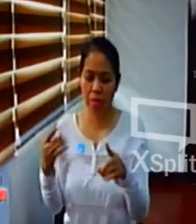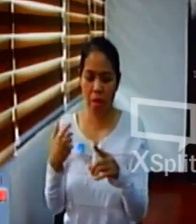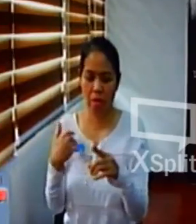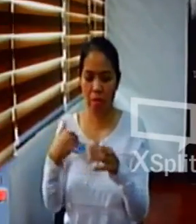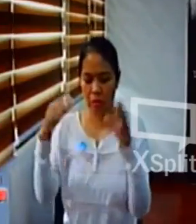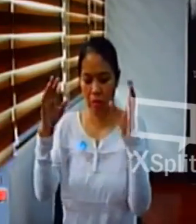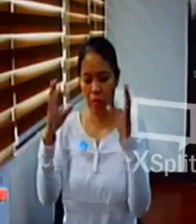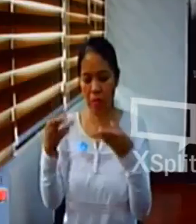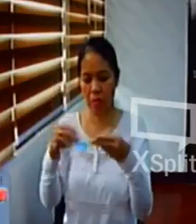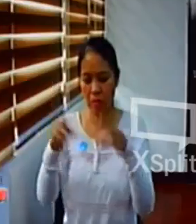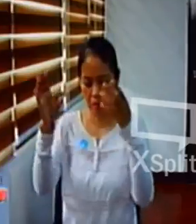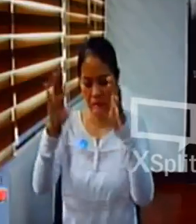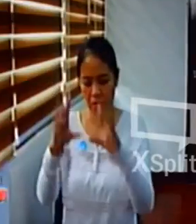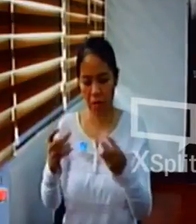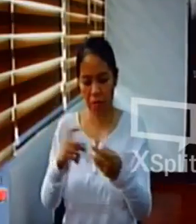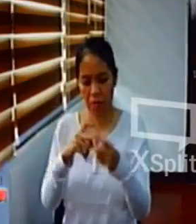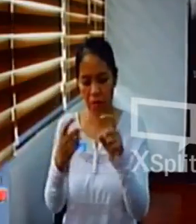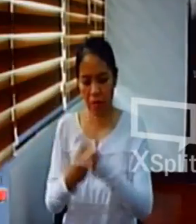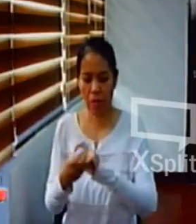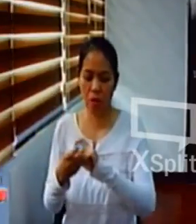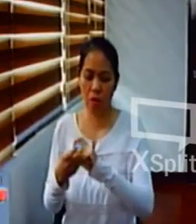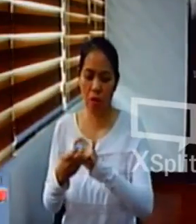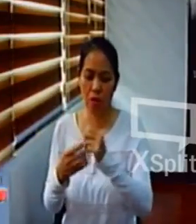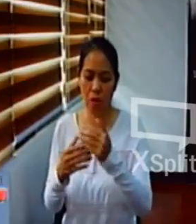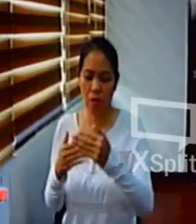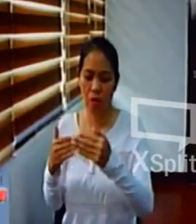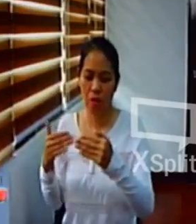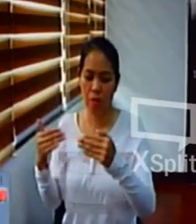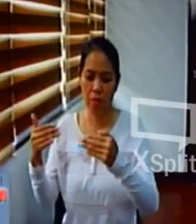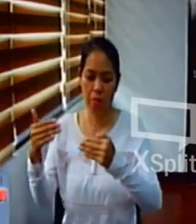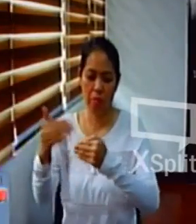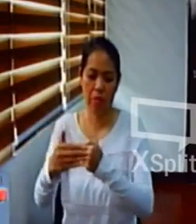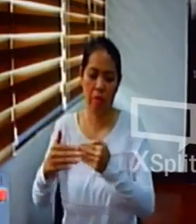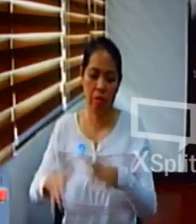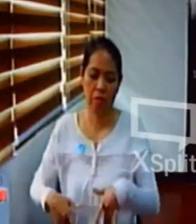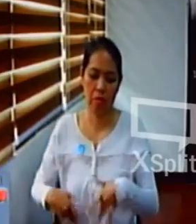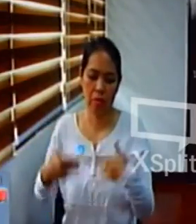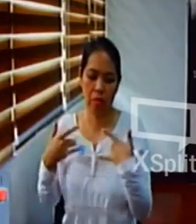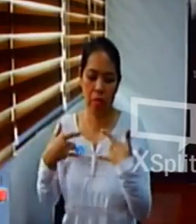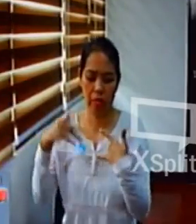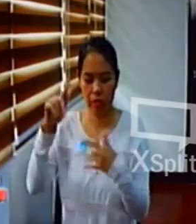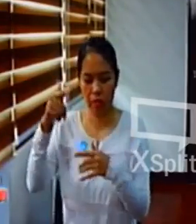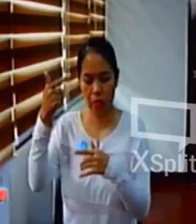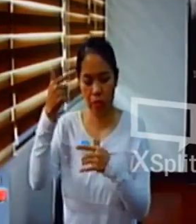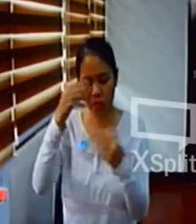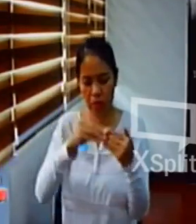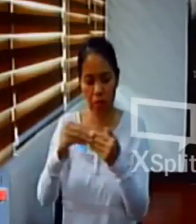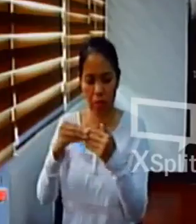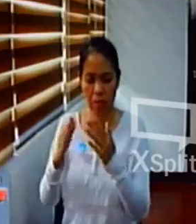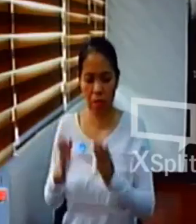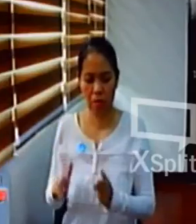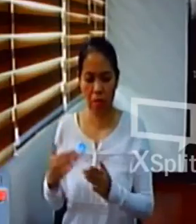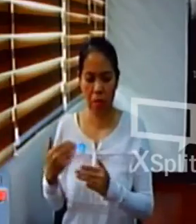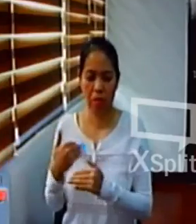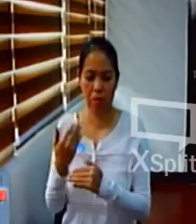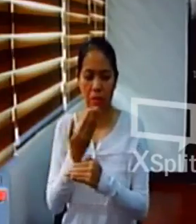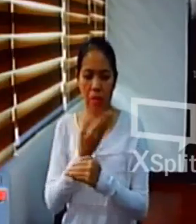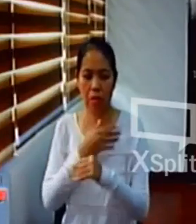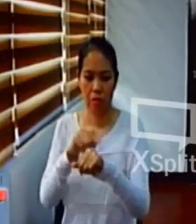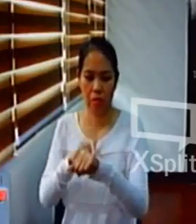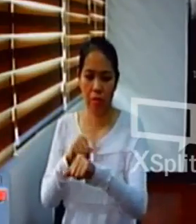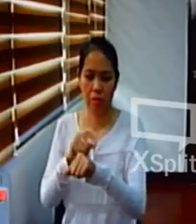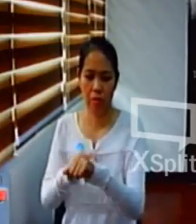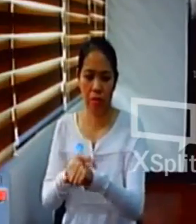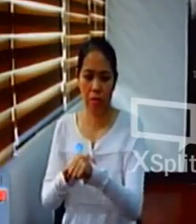happens way beyond the political life of our political leaders or even our tenures in government. And I refer